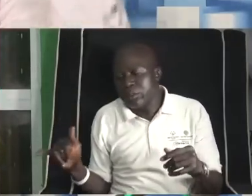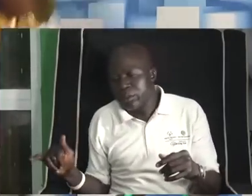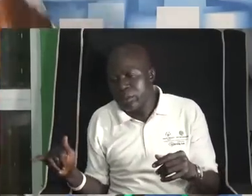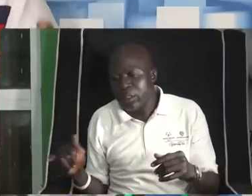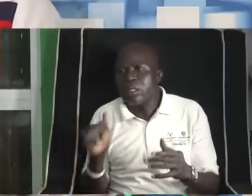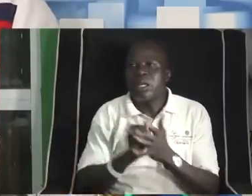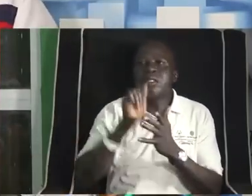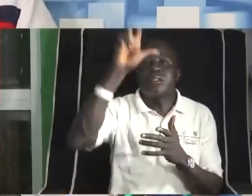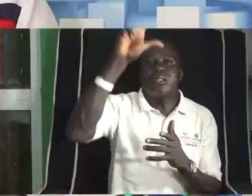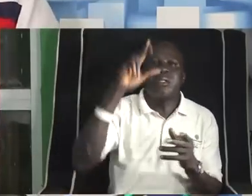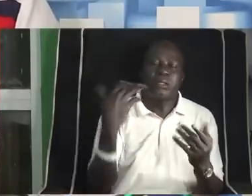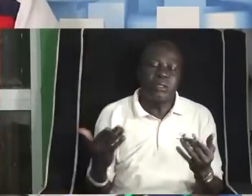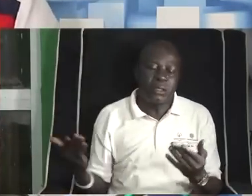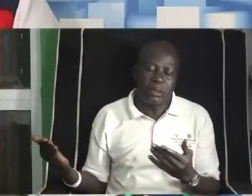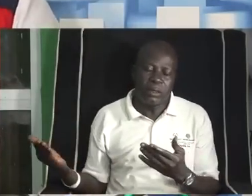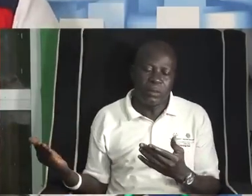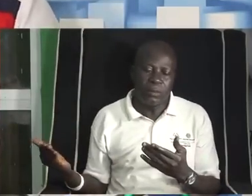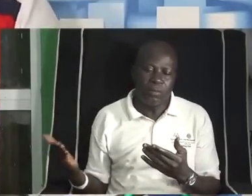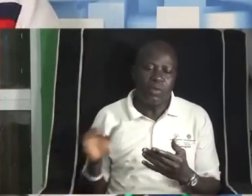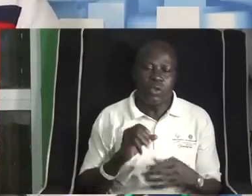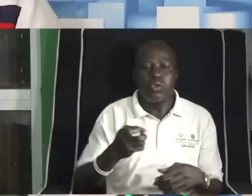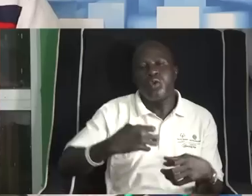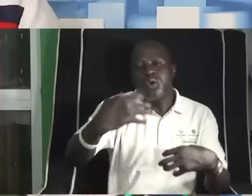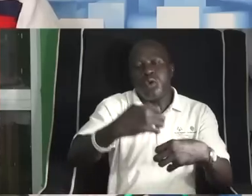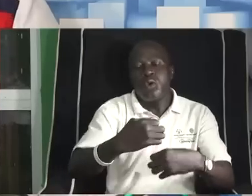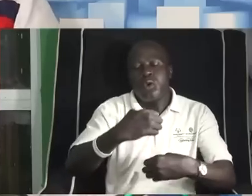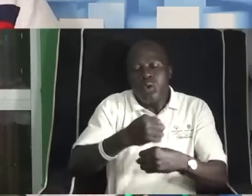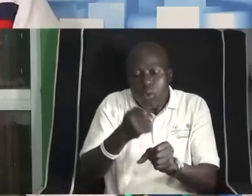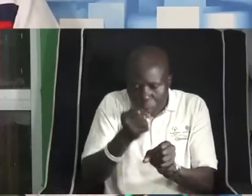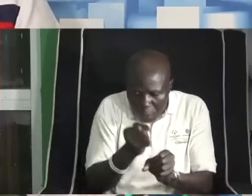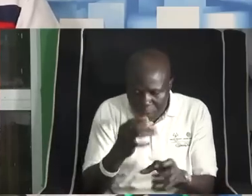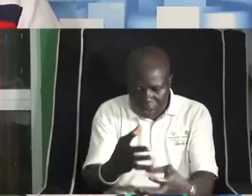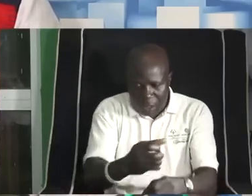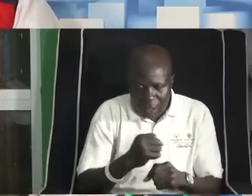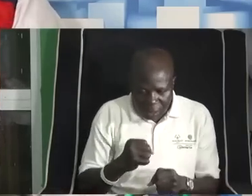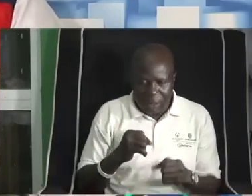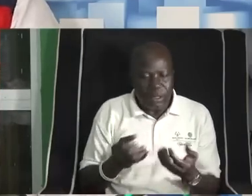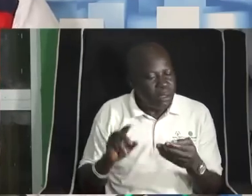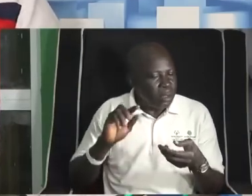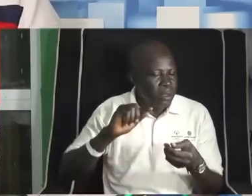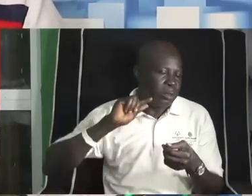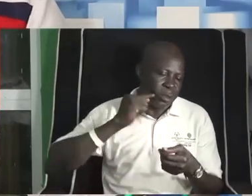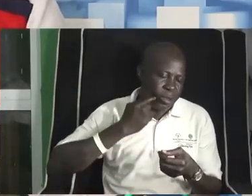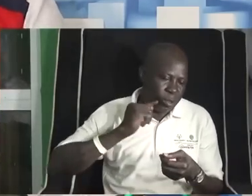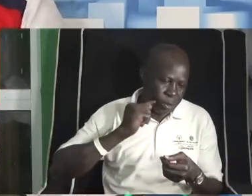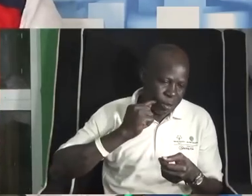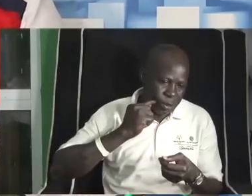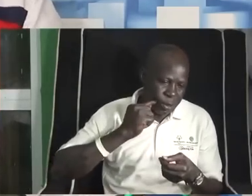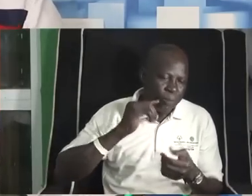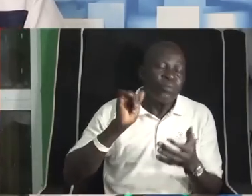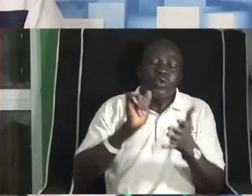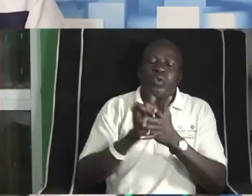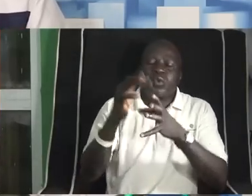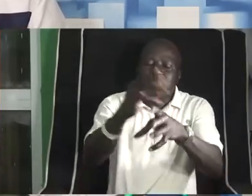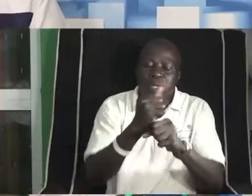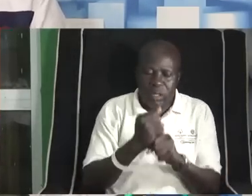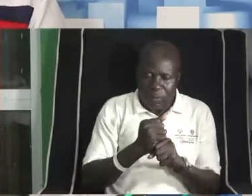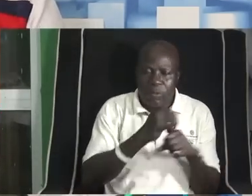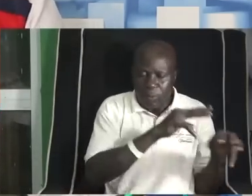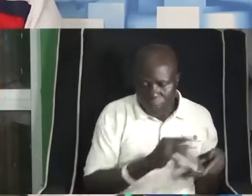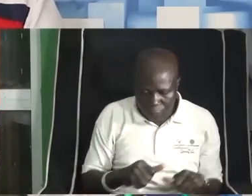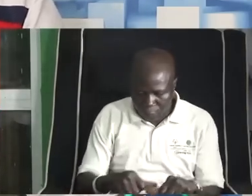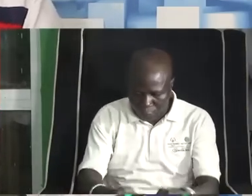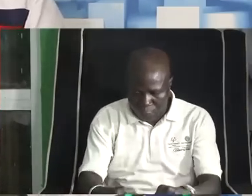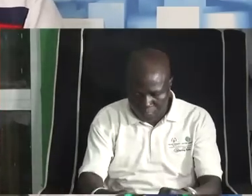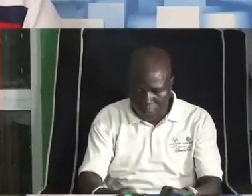All these three things. You must take it seriously. That you must